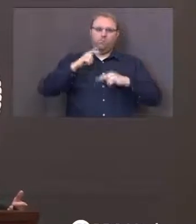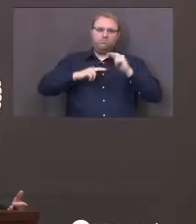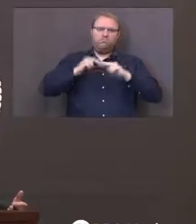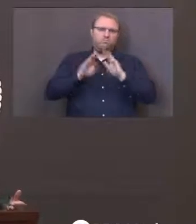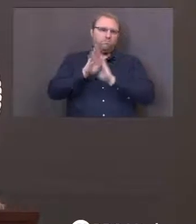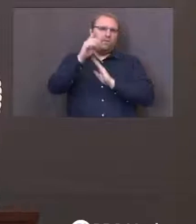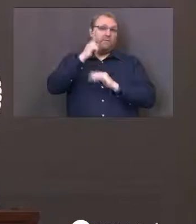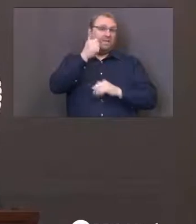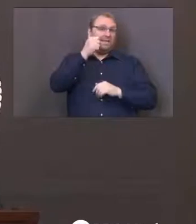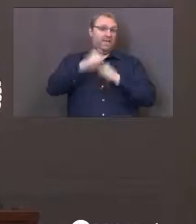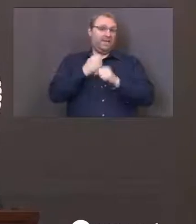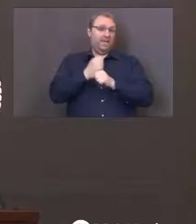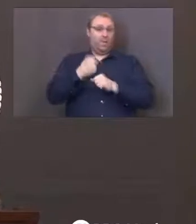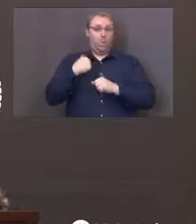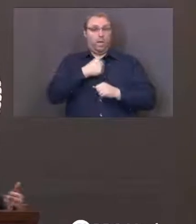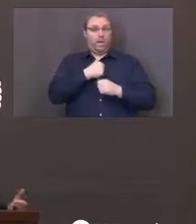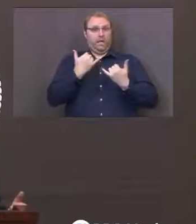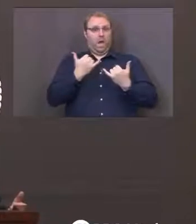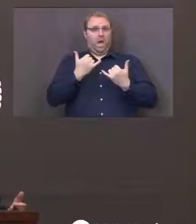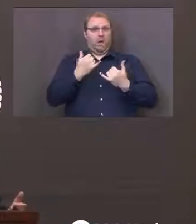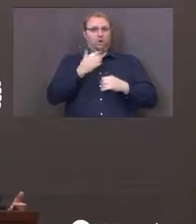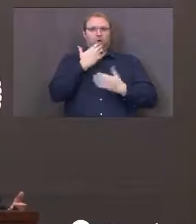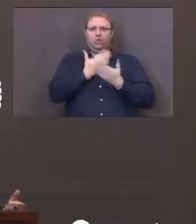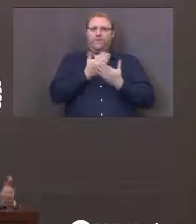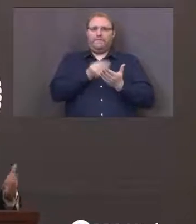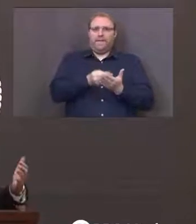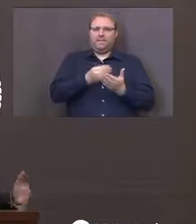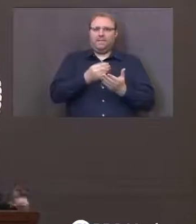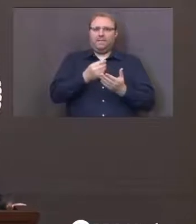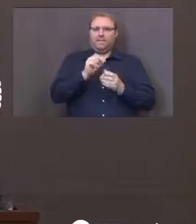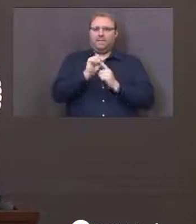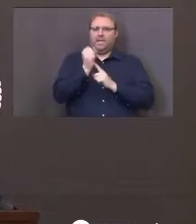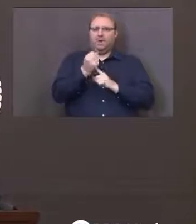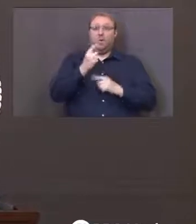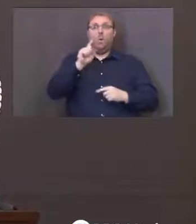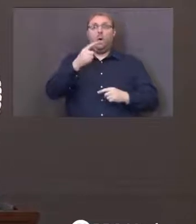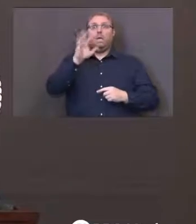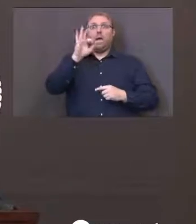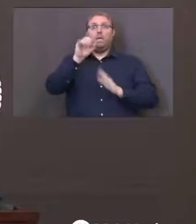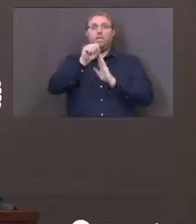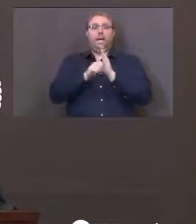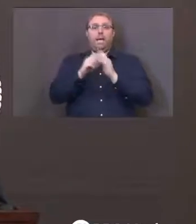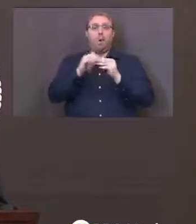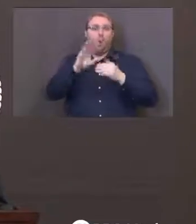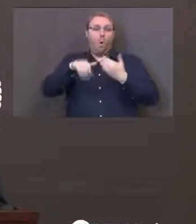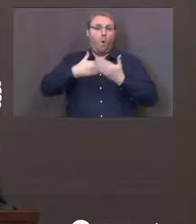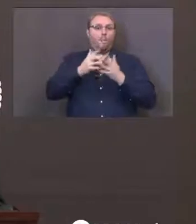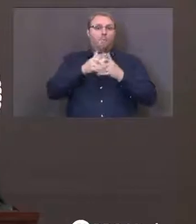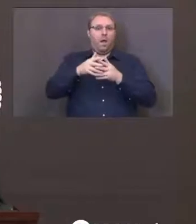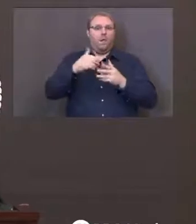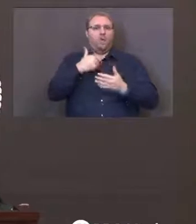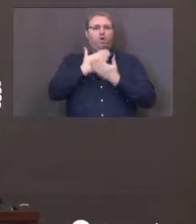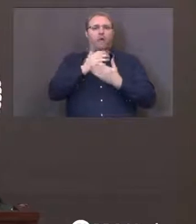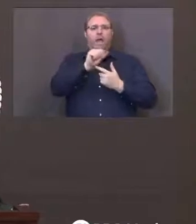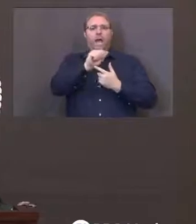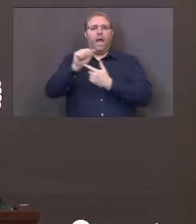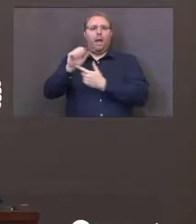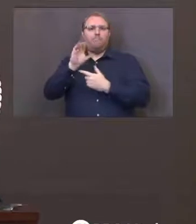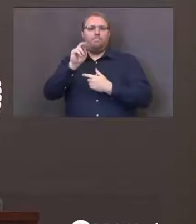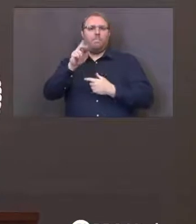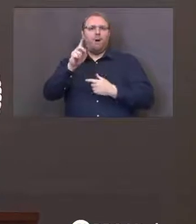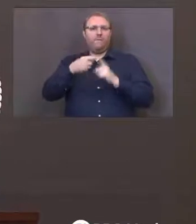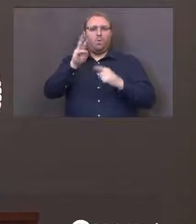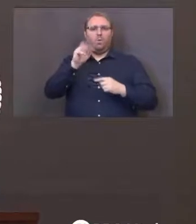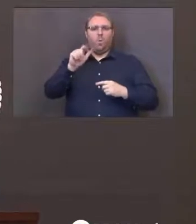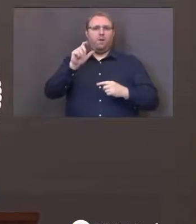prudent, we're in a position that most states don't find themselves in. There's only 9 states in America have a AAA bond rating from the rating agencies on Wall